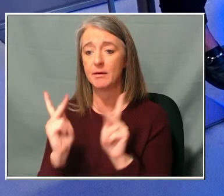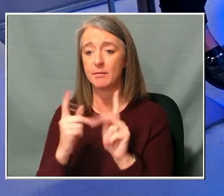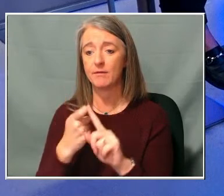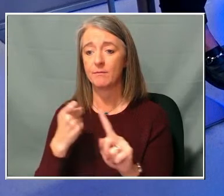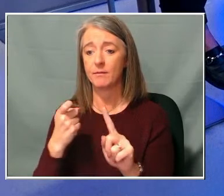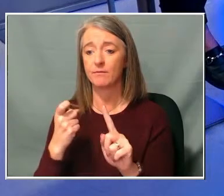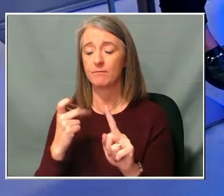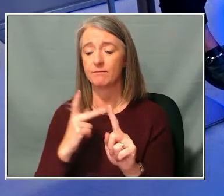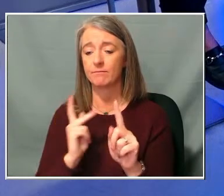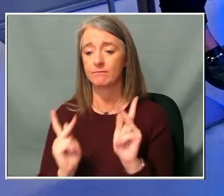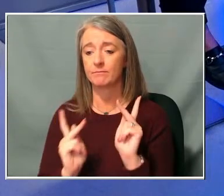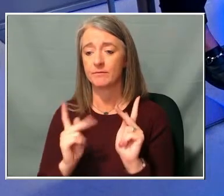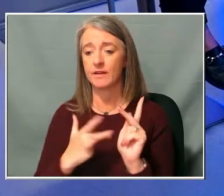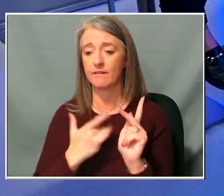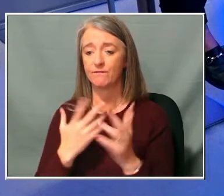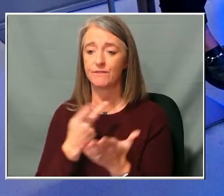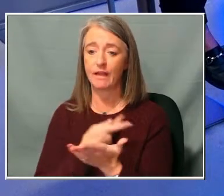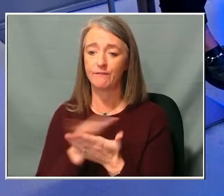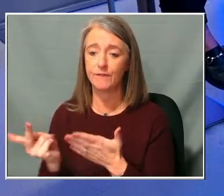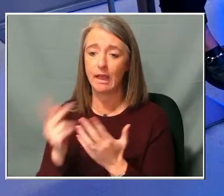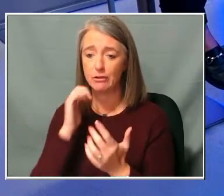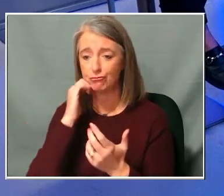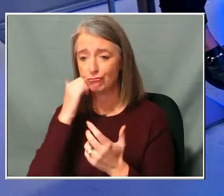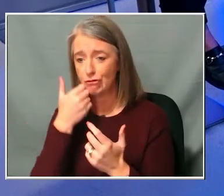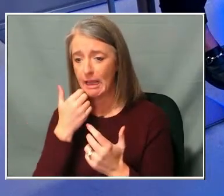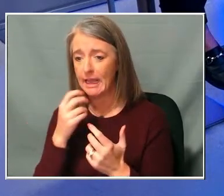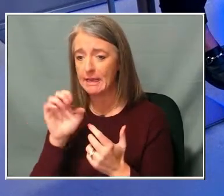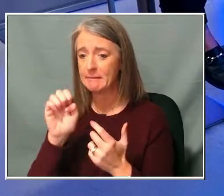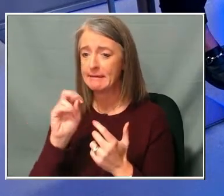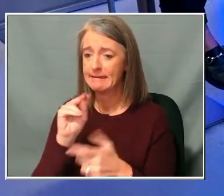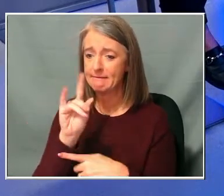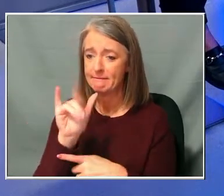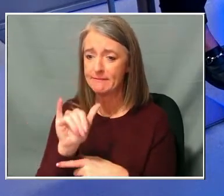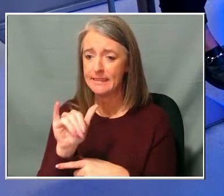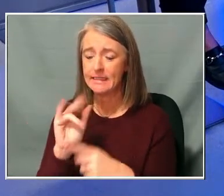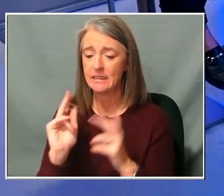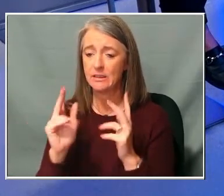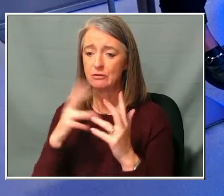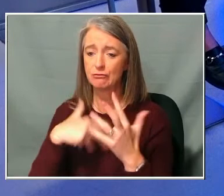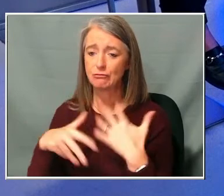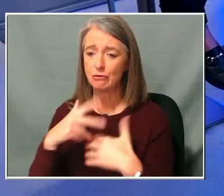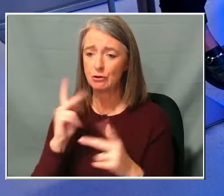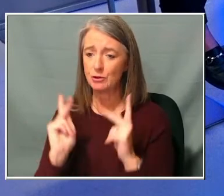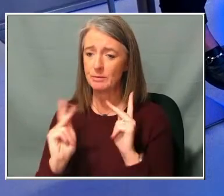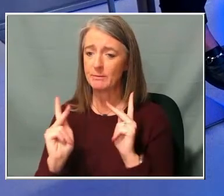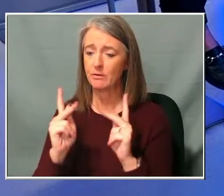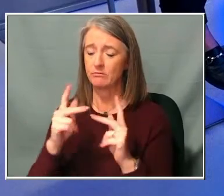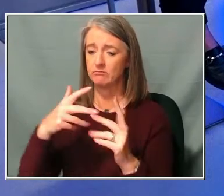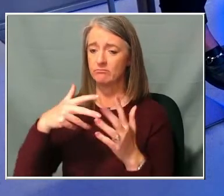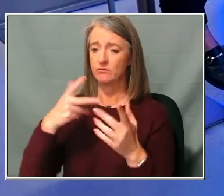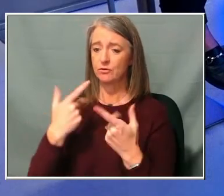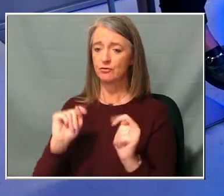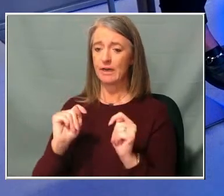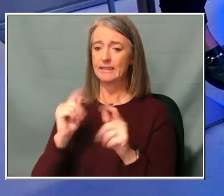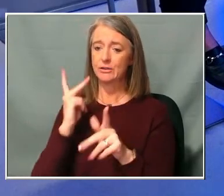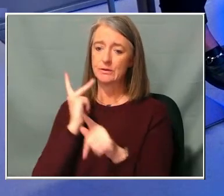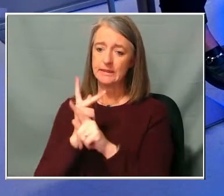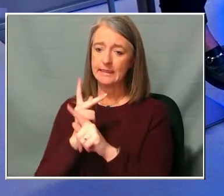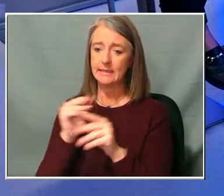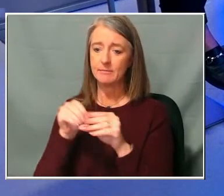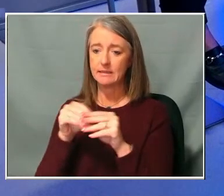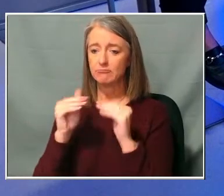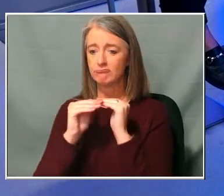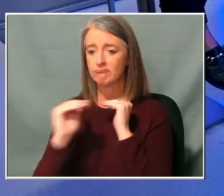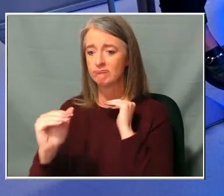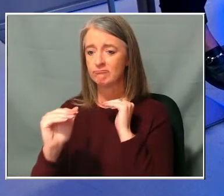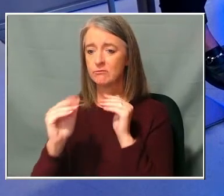those, failure and shame and envy, and especially we're social beings and being around other people and trying to kind of stay in your lane and do what's right for your